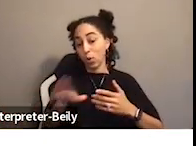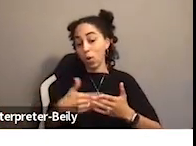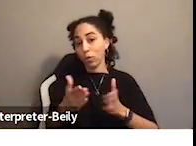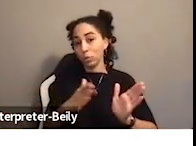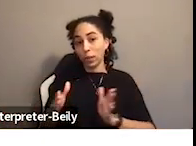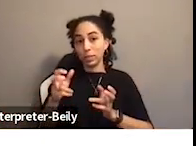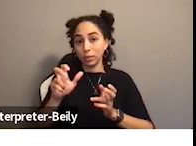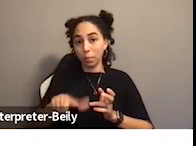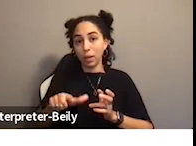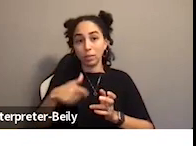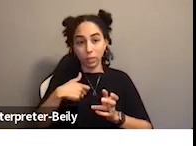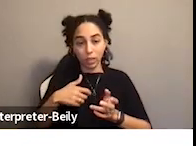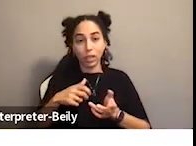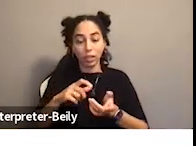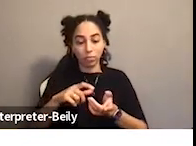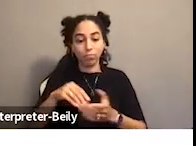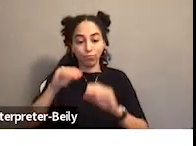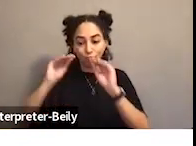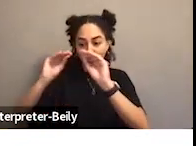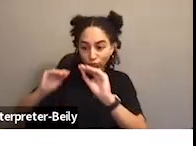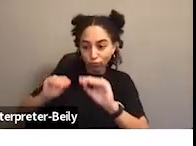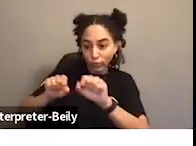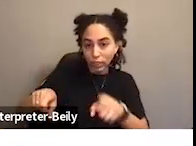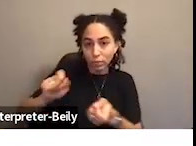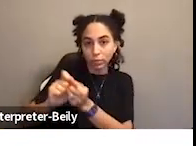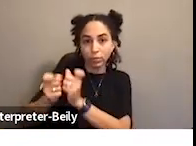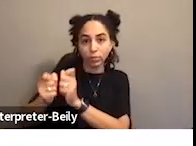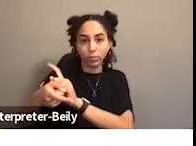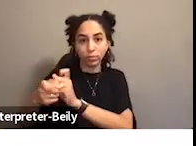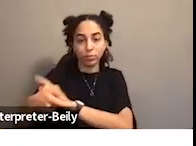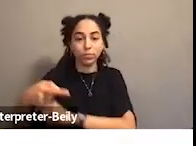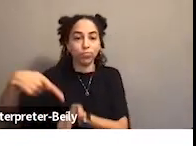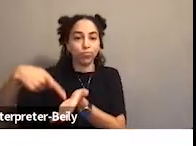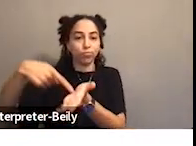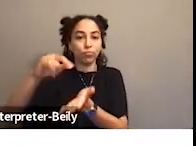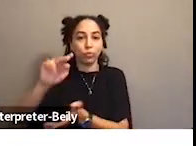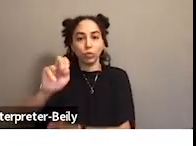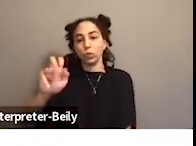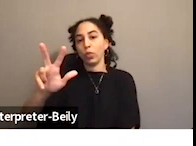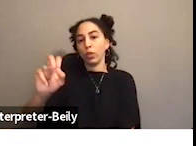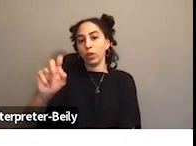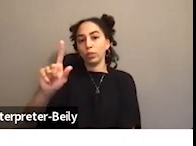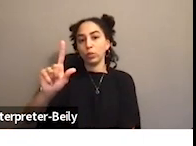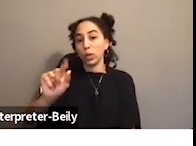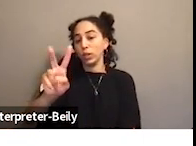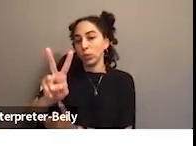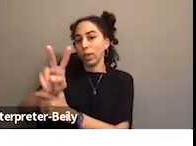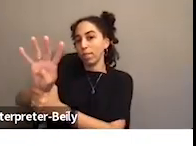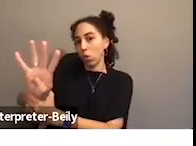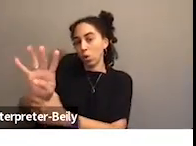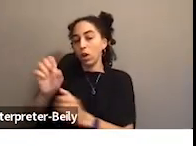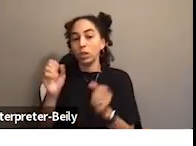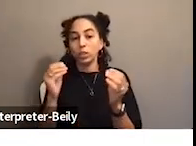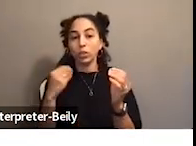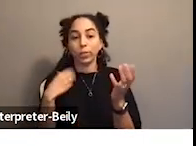converted and entered into the Ohio ISP online system by June 30th of 2024. So there is